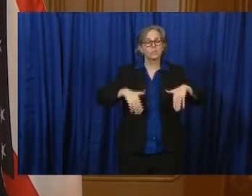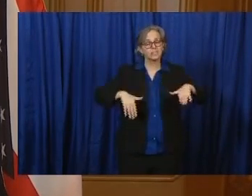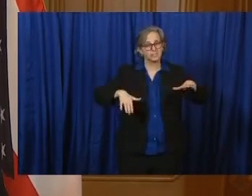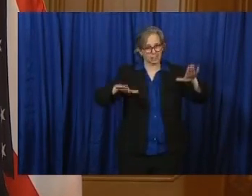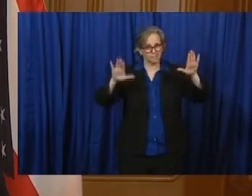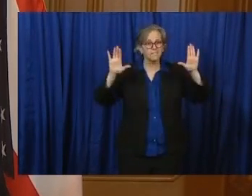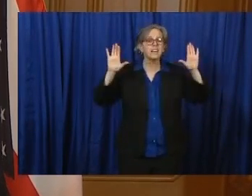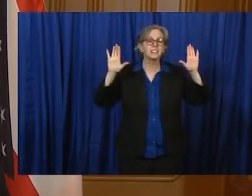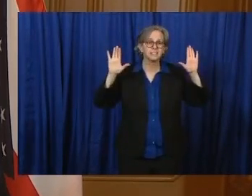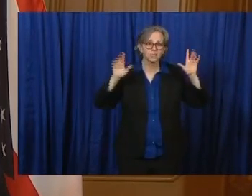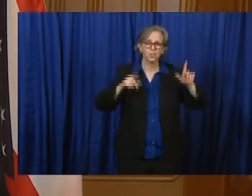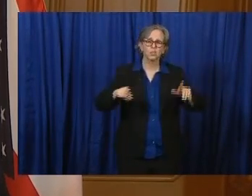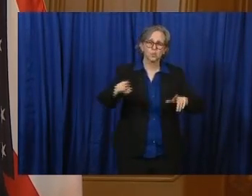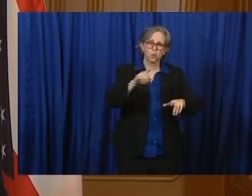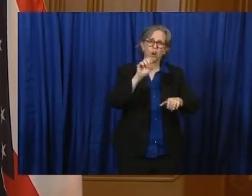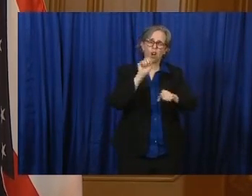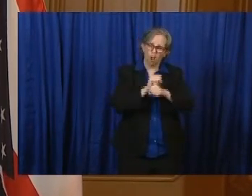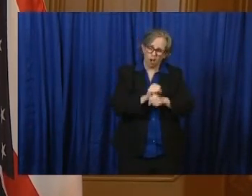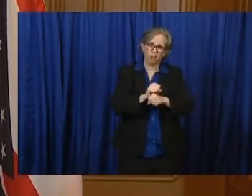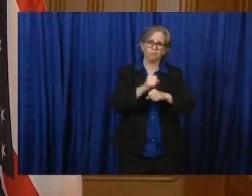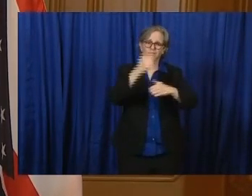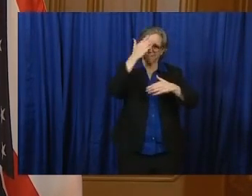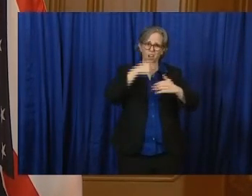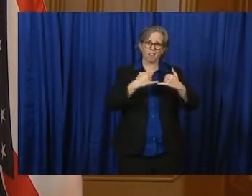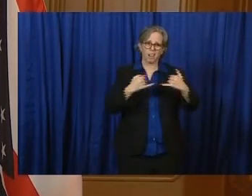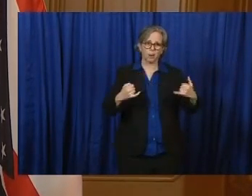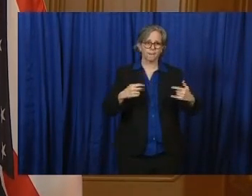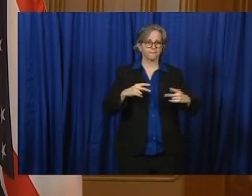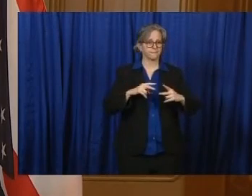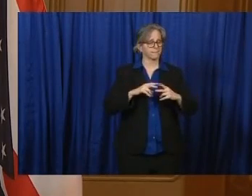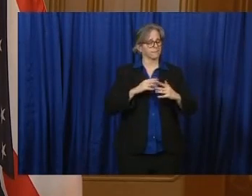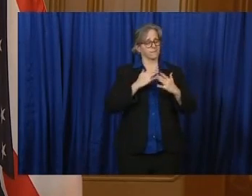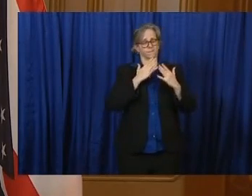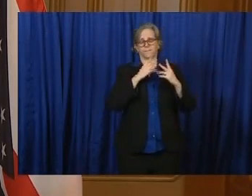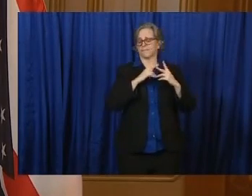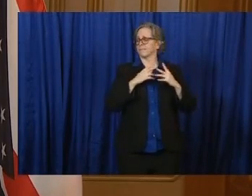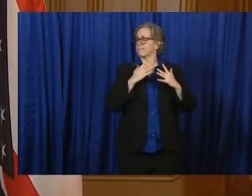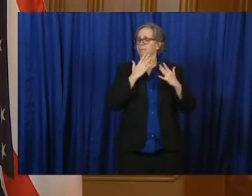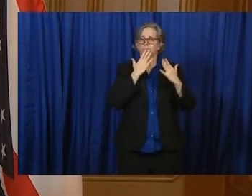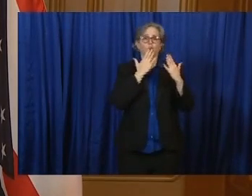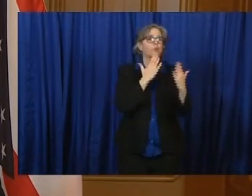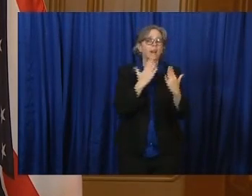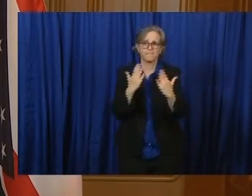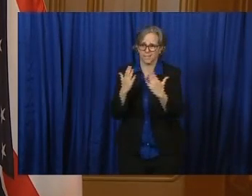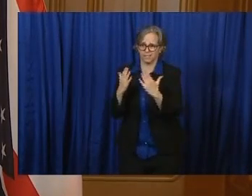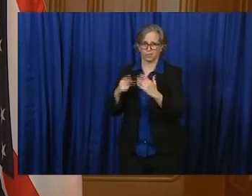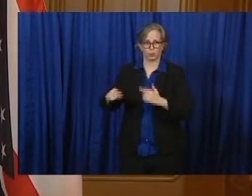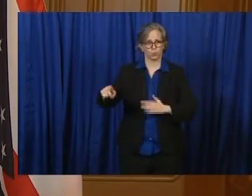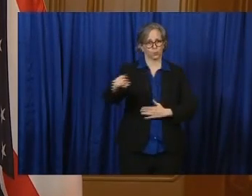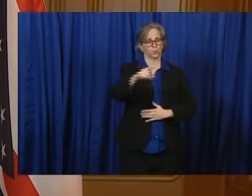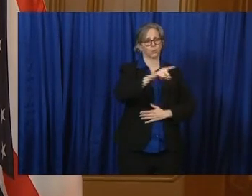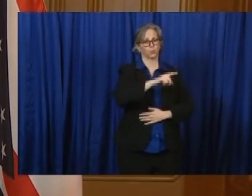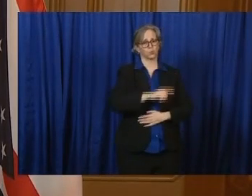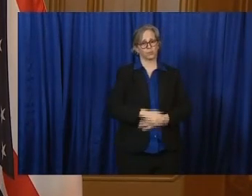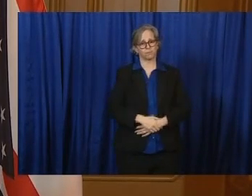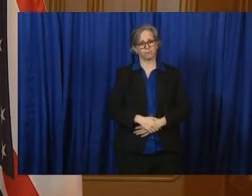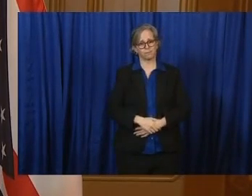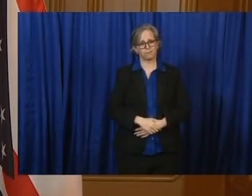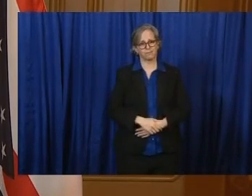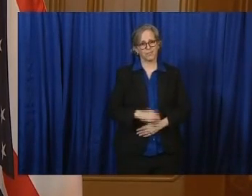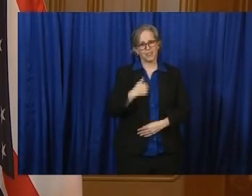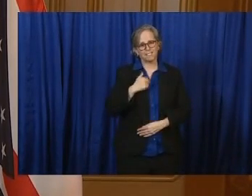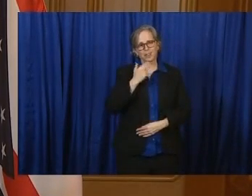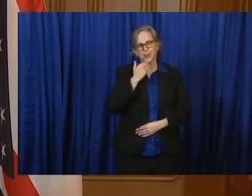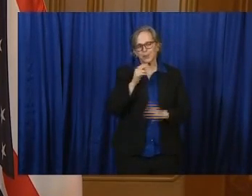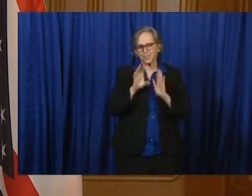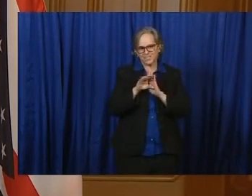front lines, and we are very, very grateful for everything that you do. We do have a little video which we would